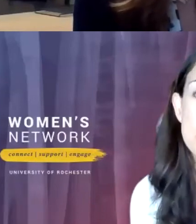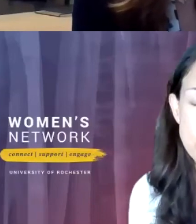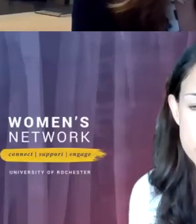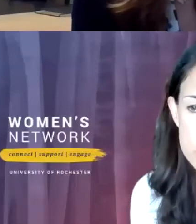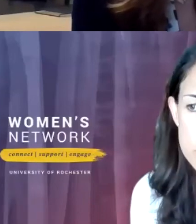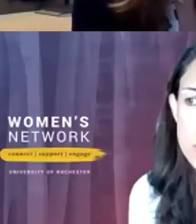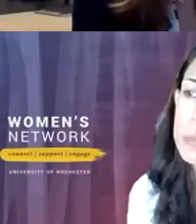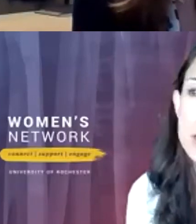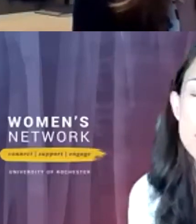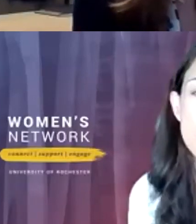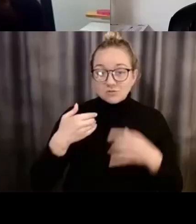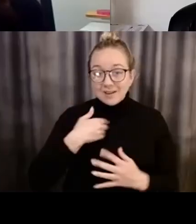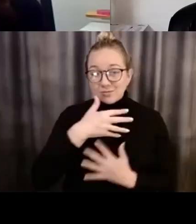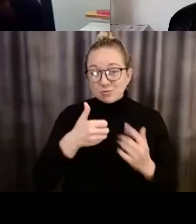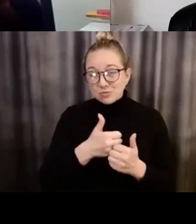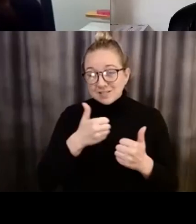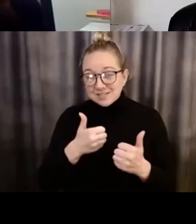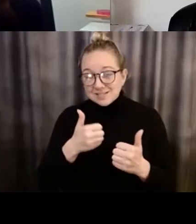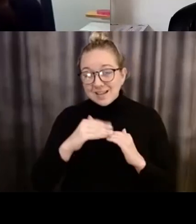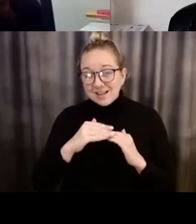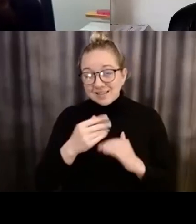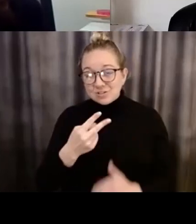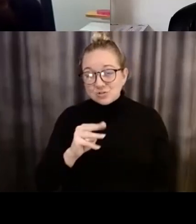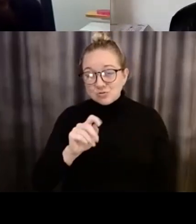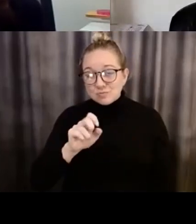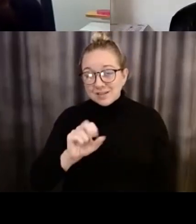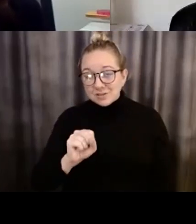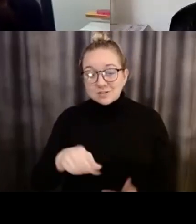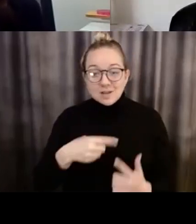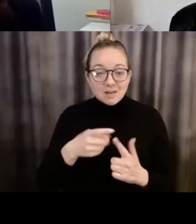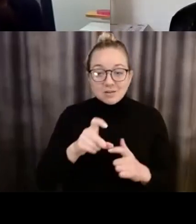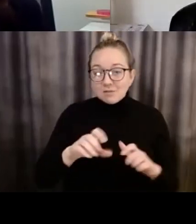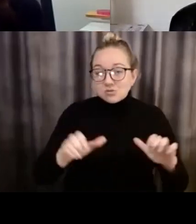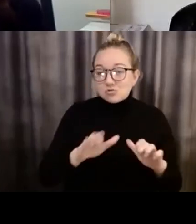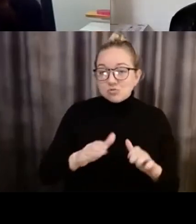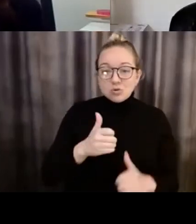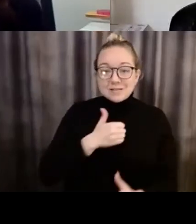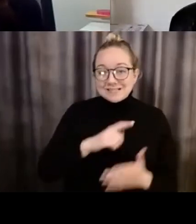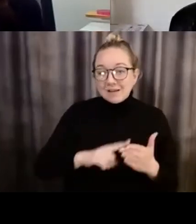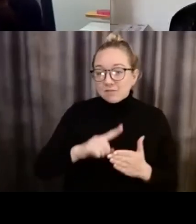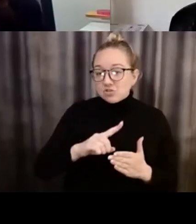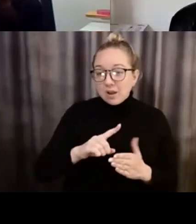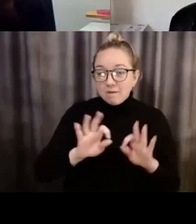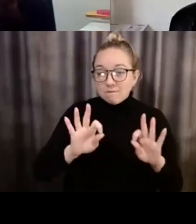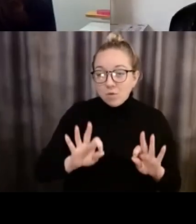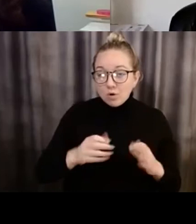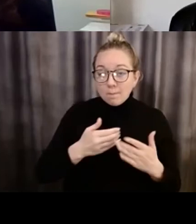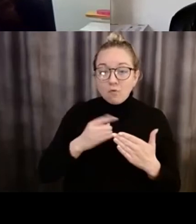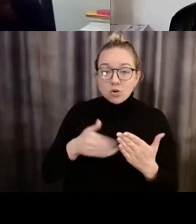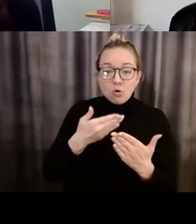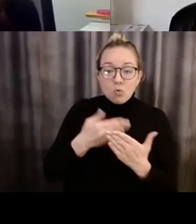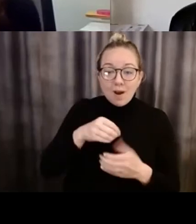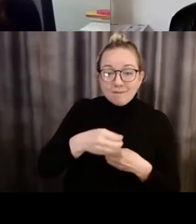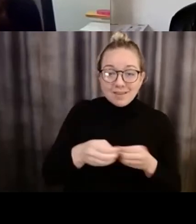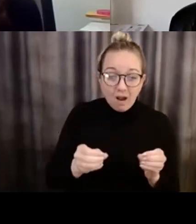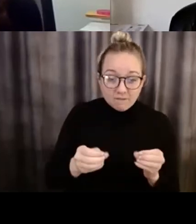of 2 meters, and then you also have to do your self-check form before coming into the